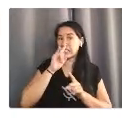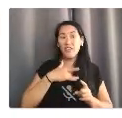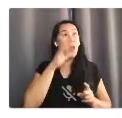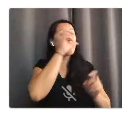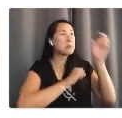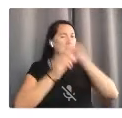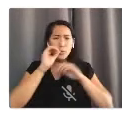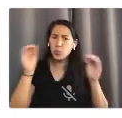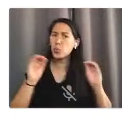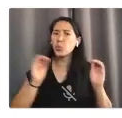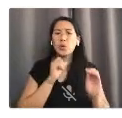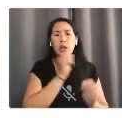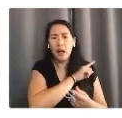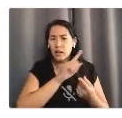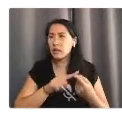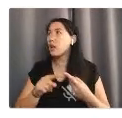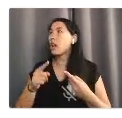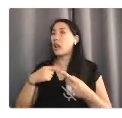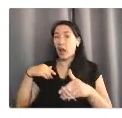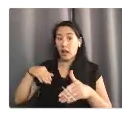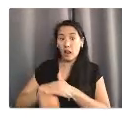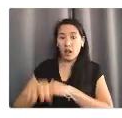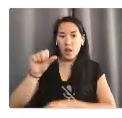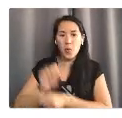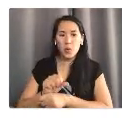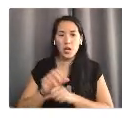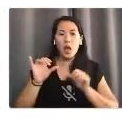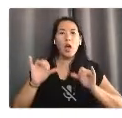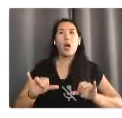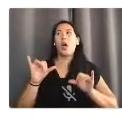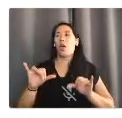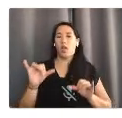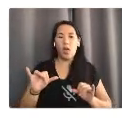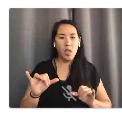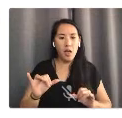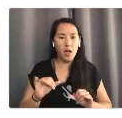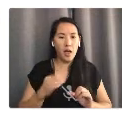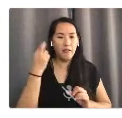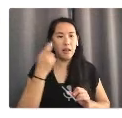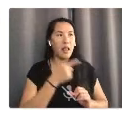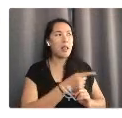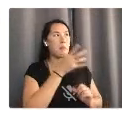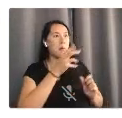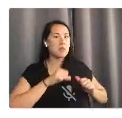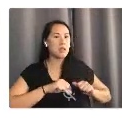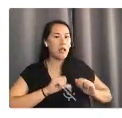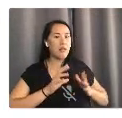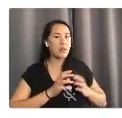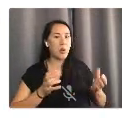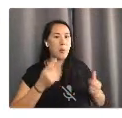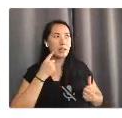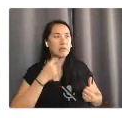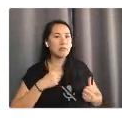And it wasn't until I entered the workforce that I really understood the sacrifices that she made to ensure that I had a good life. And this